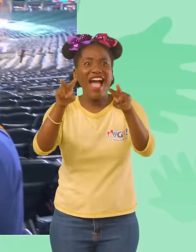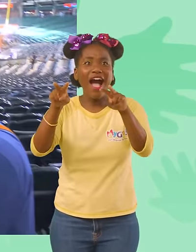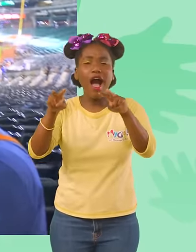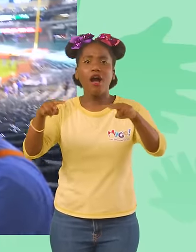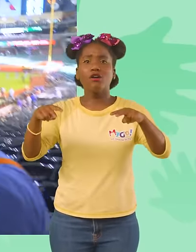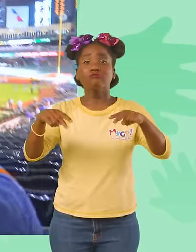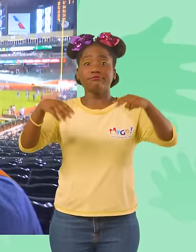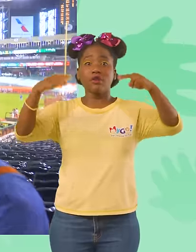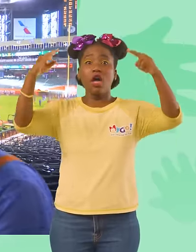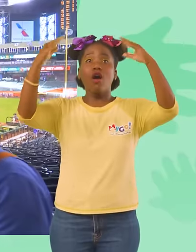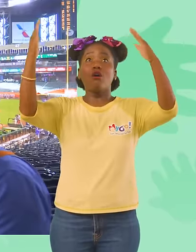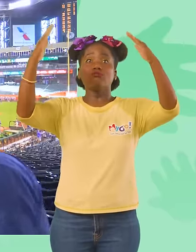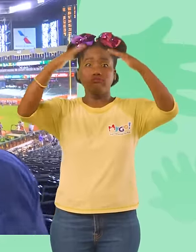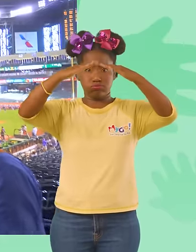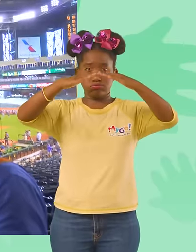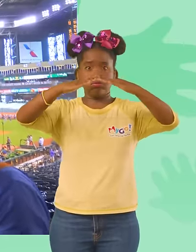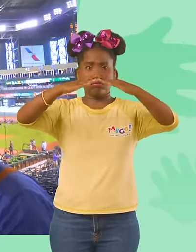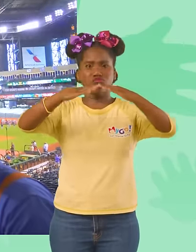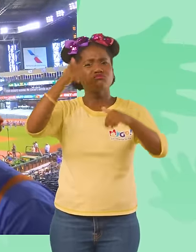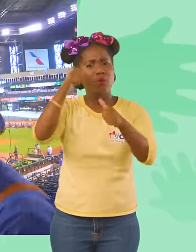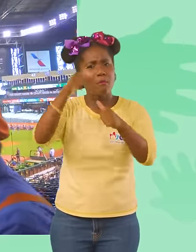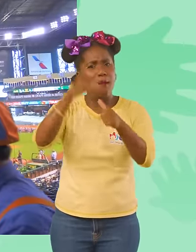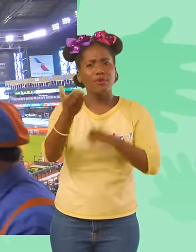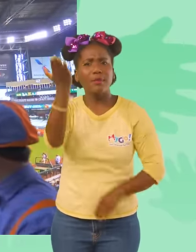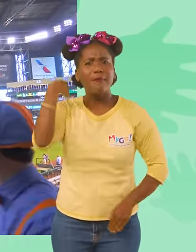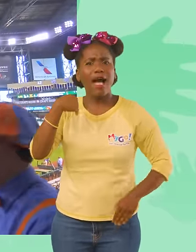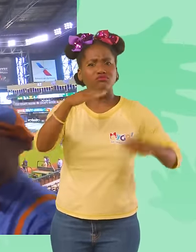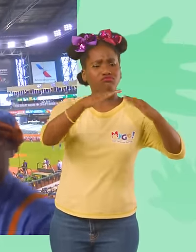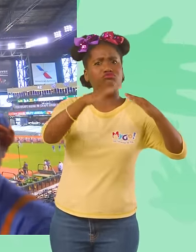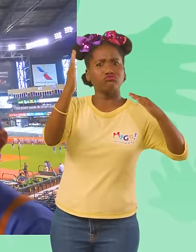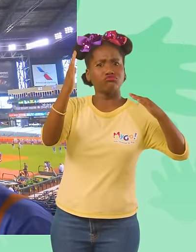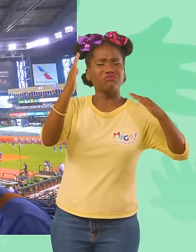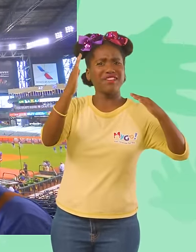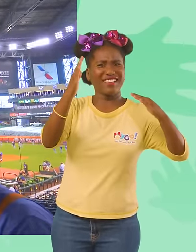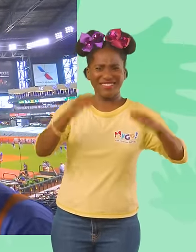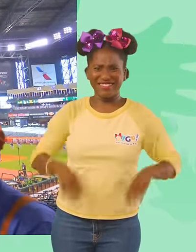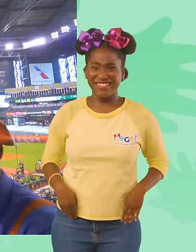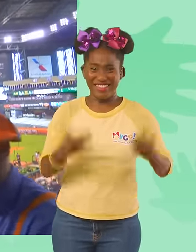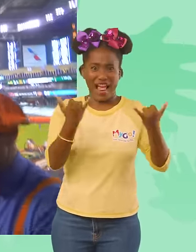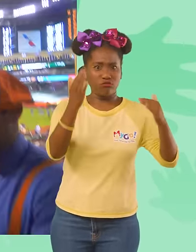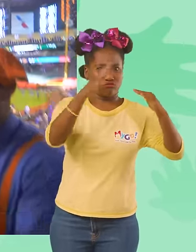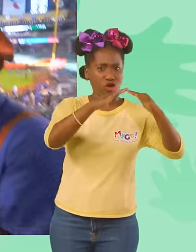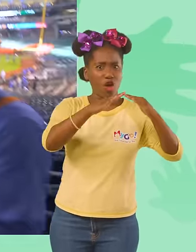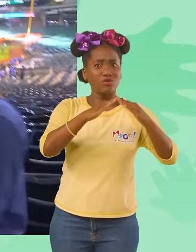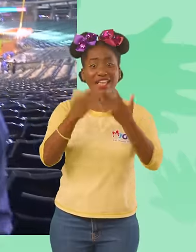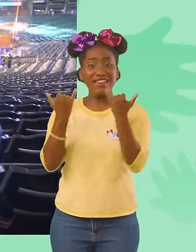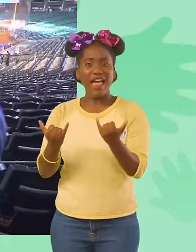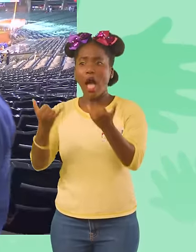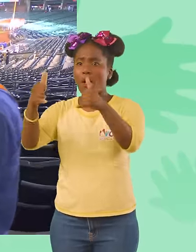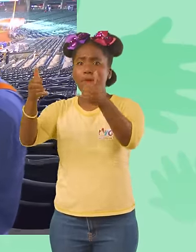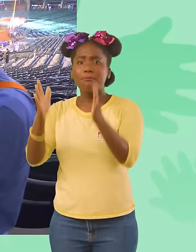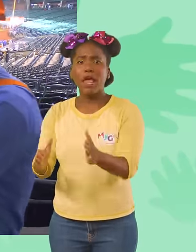roof is closed! Remember earlier? It was open? Yeah! And all the players are warming up. Okay, this